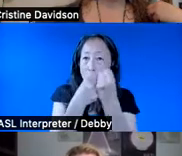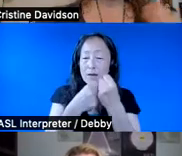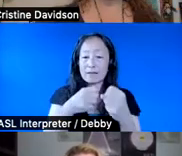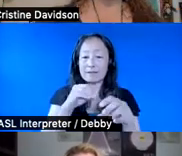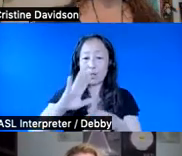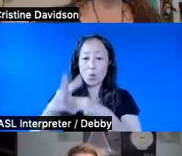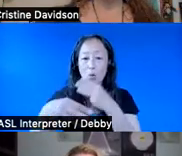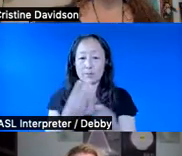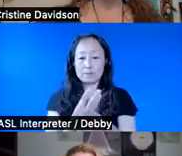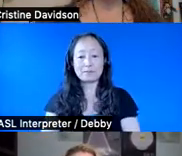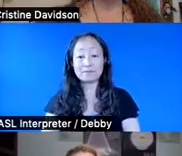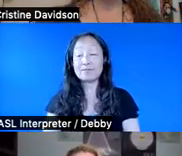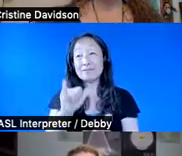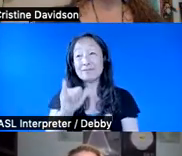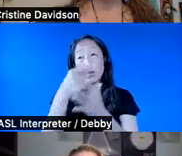Okay.